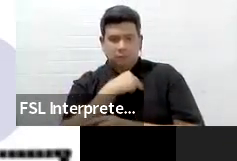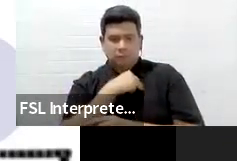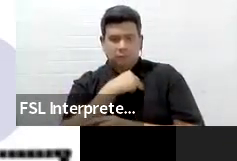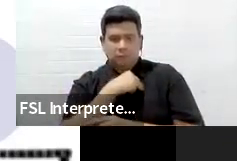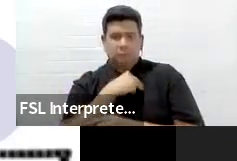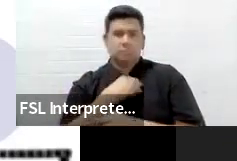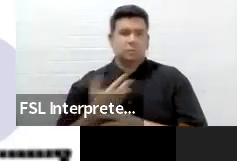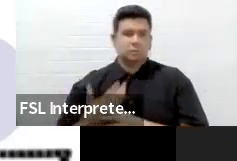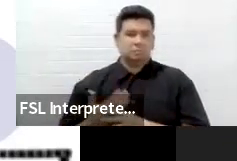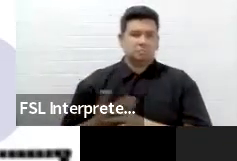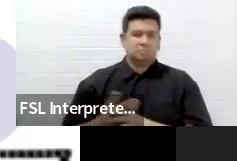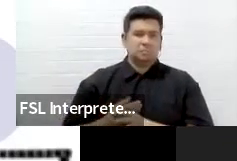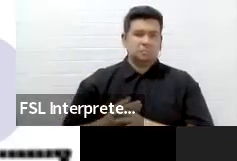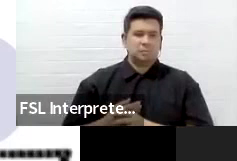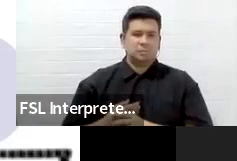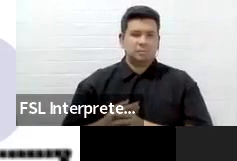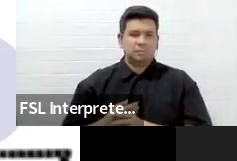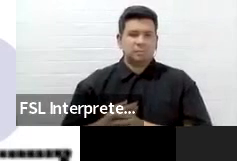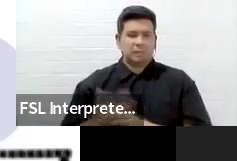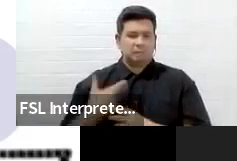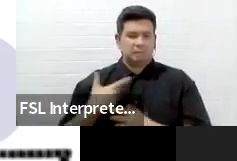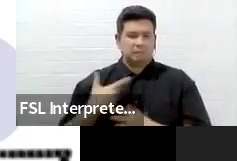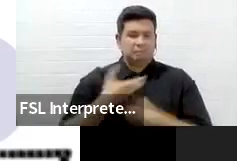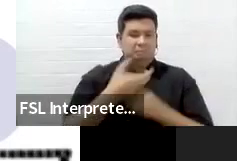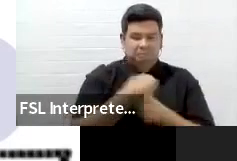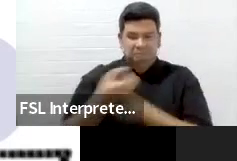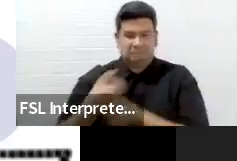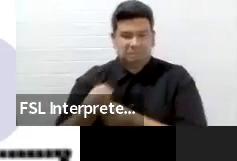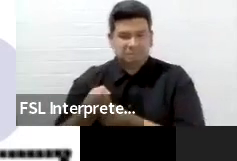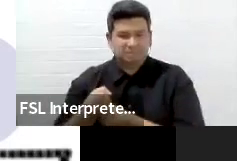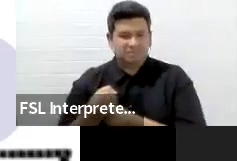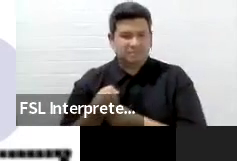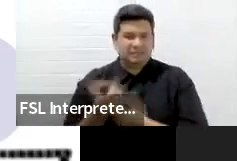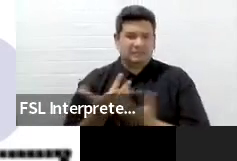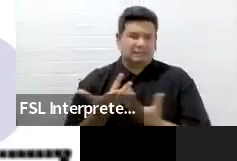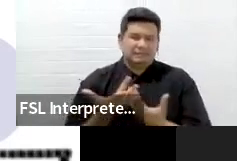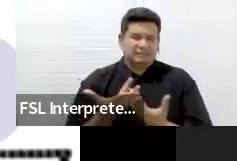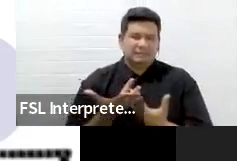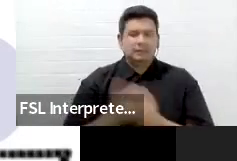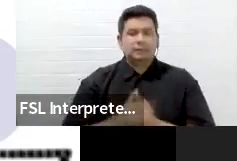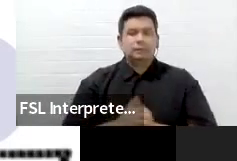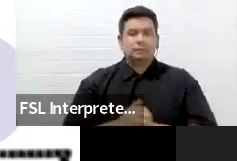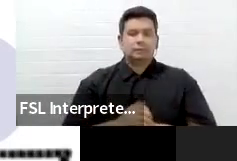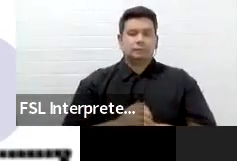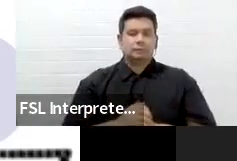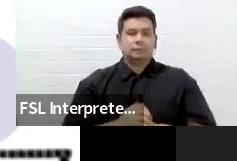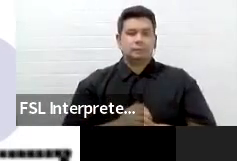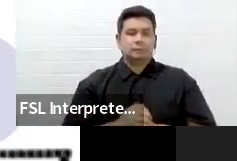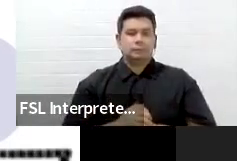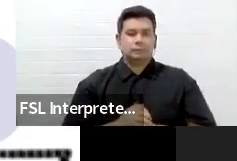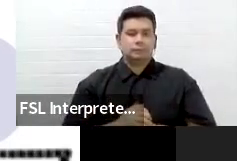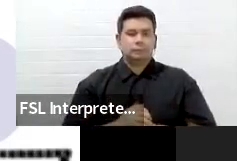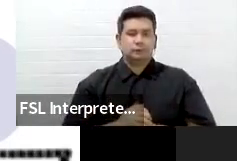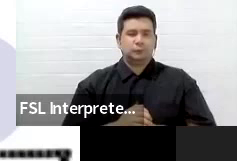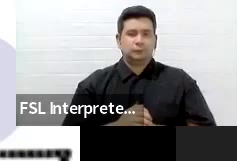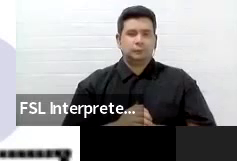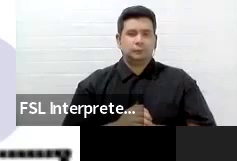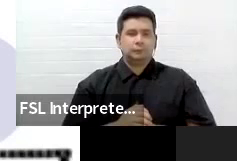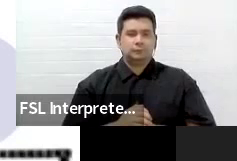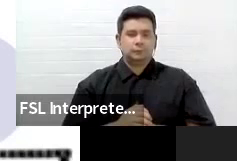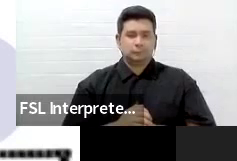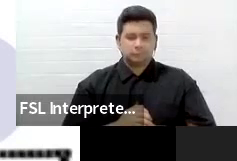was this great deal of mistrust or association with colonial occupation and public